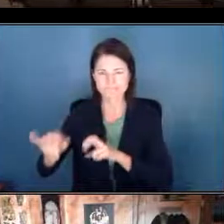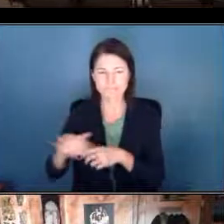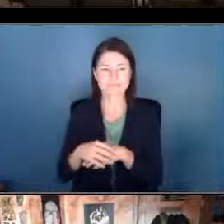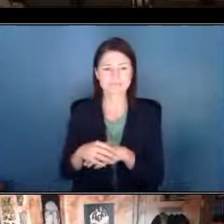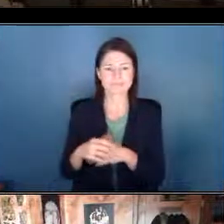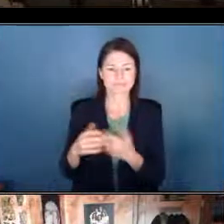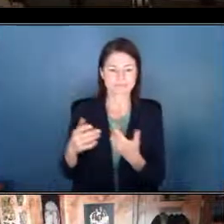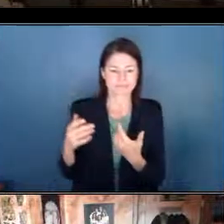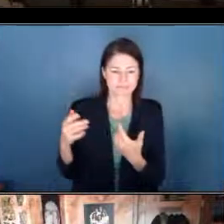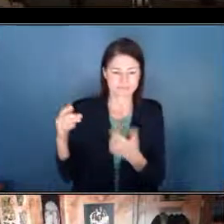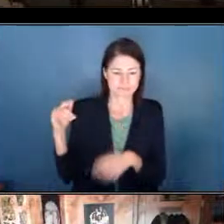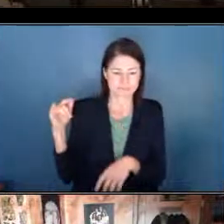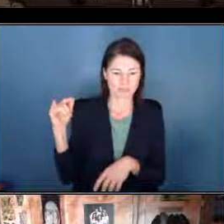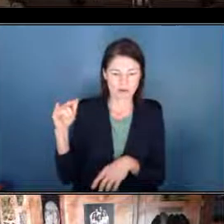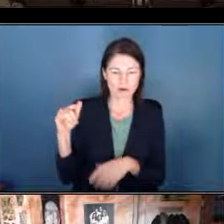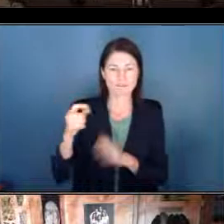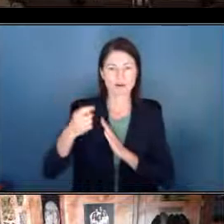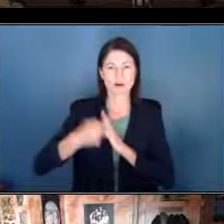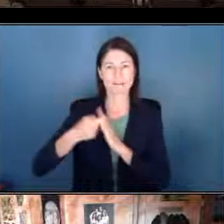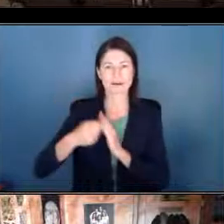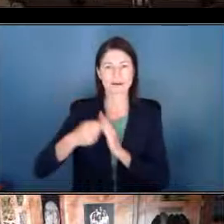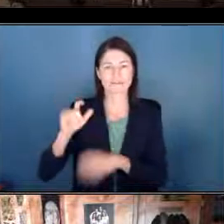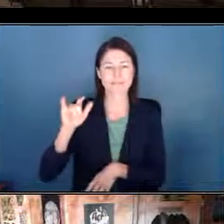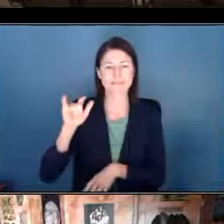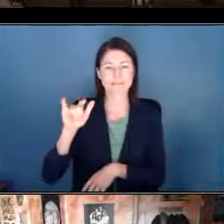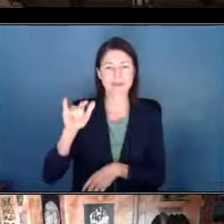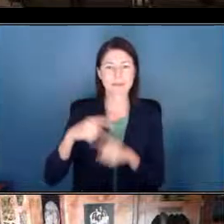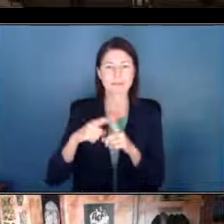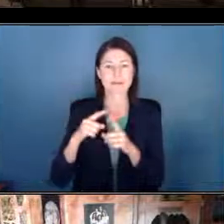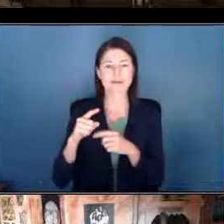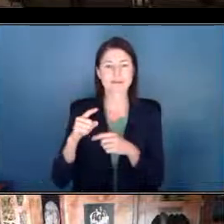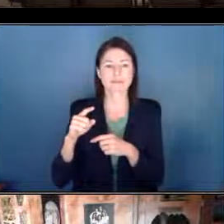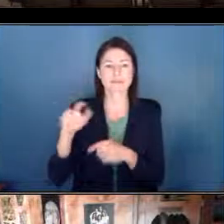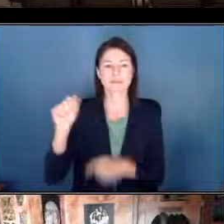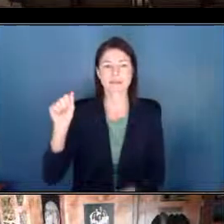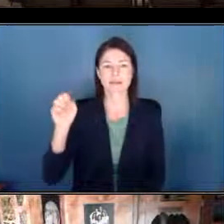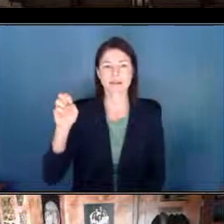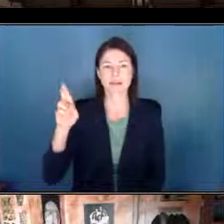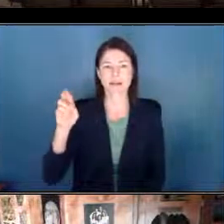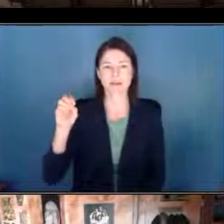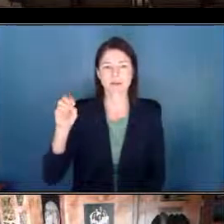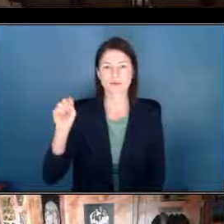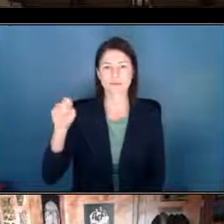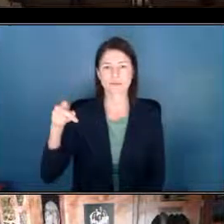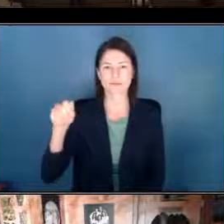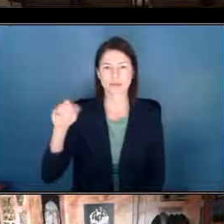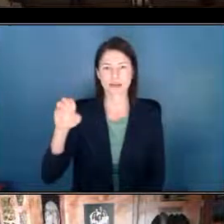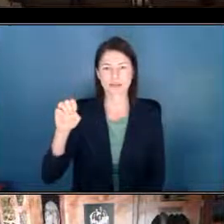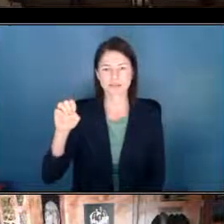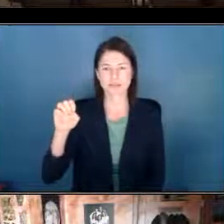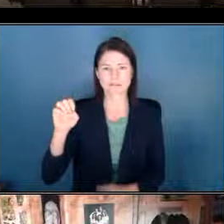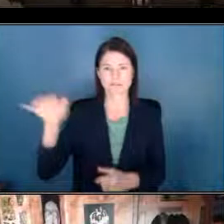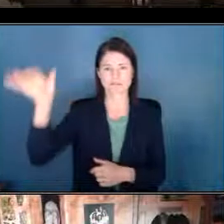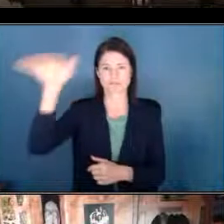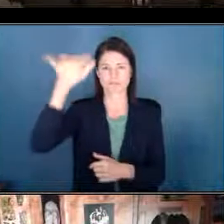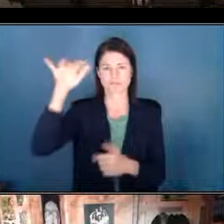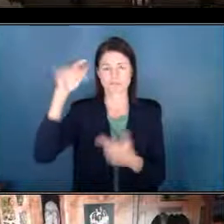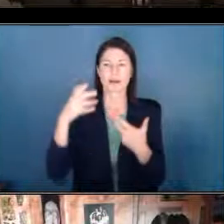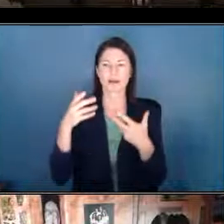automated flight, as well as airspace integration have created new and innovative ways for transporting people